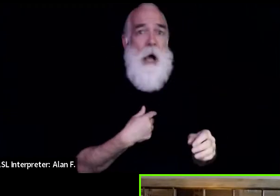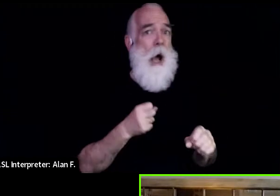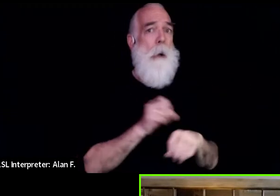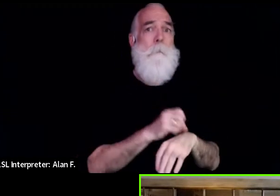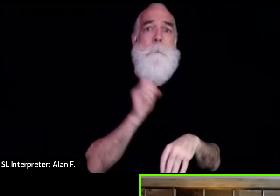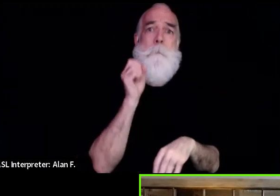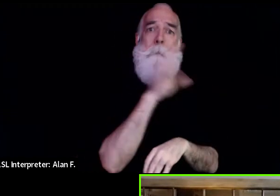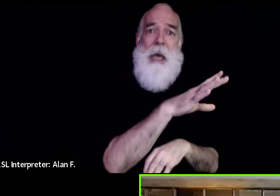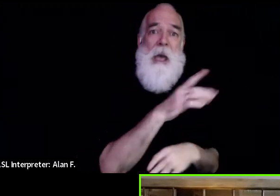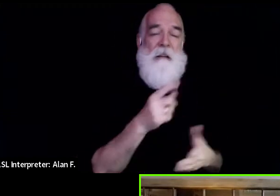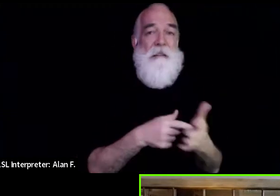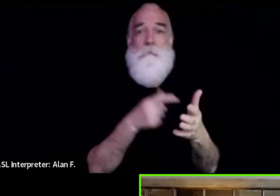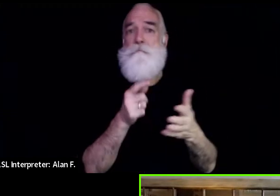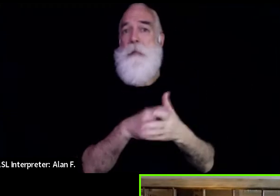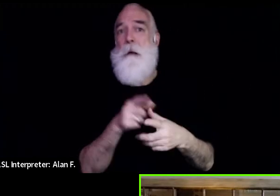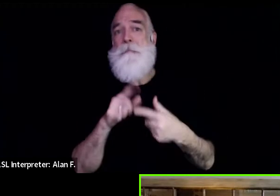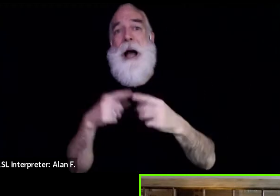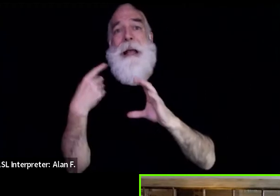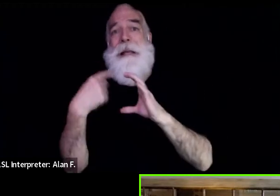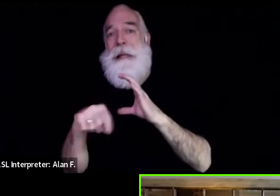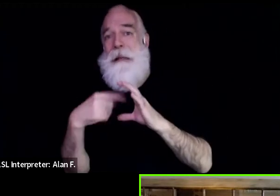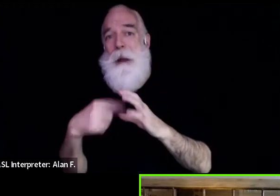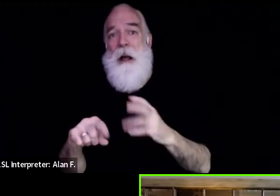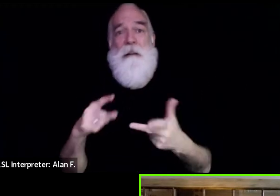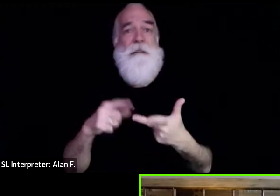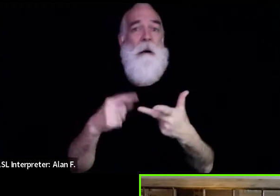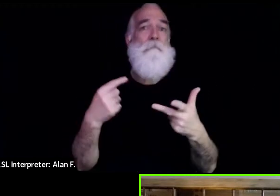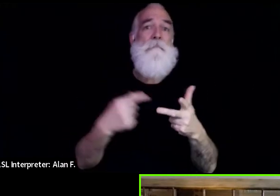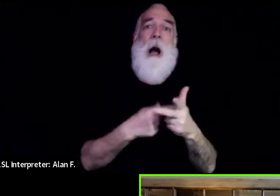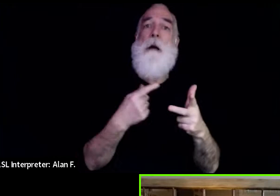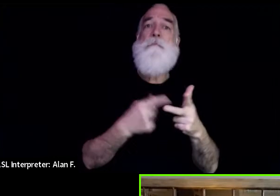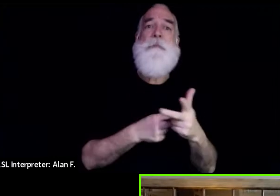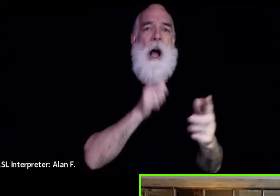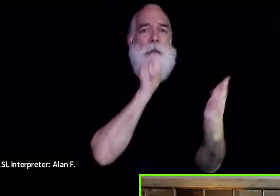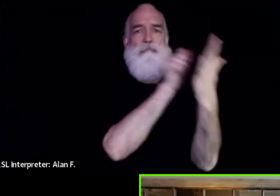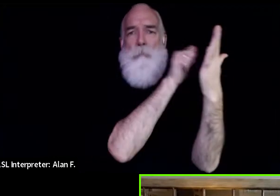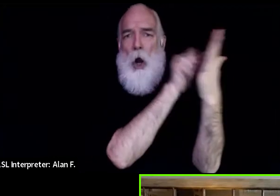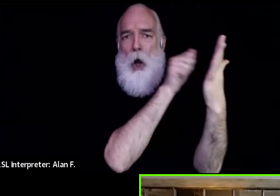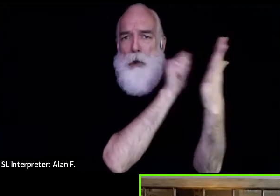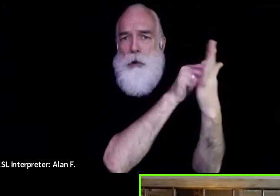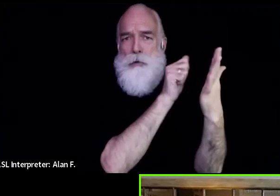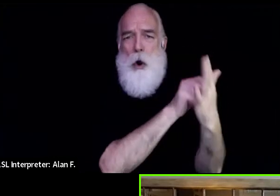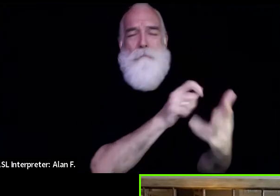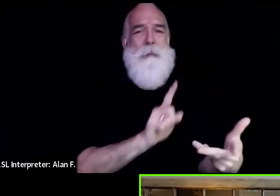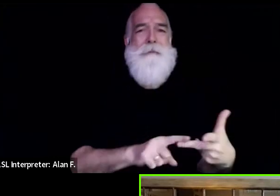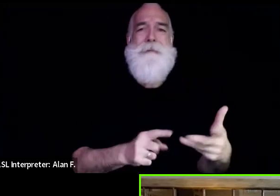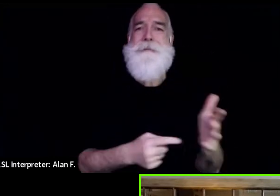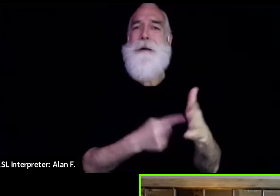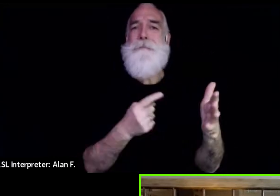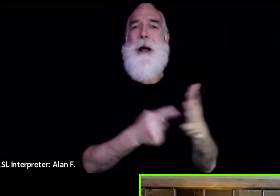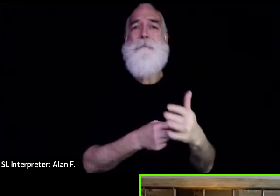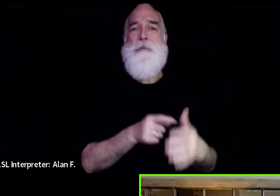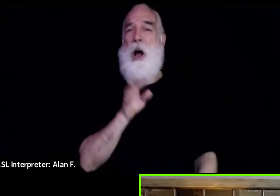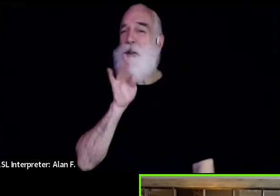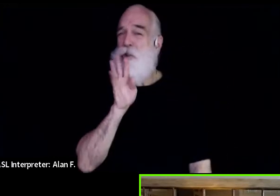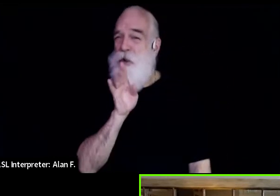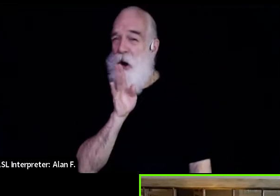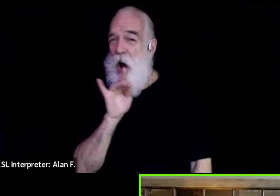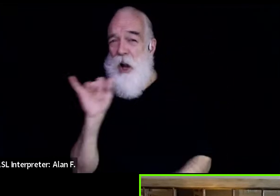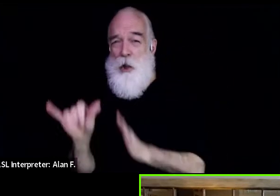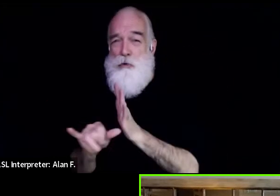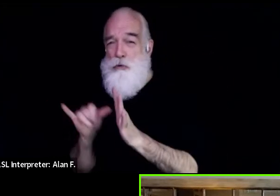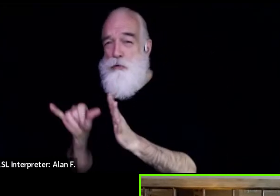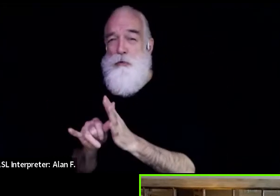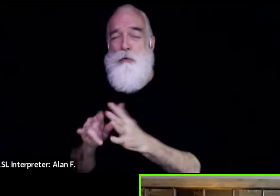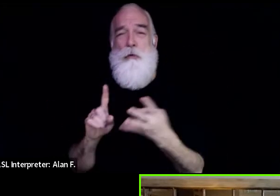them. There's some people I will email to, there will some people I'll need to say it to them on YouTube or